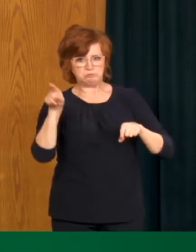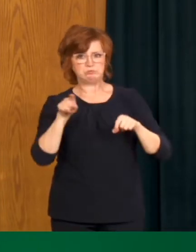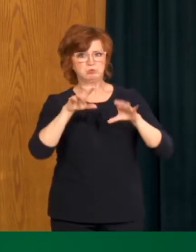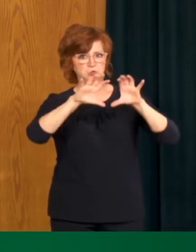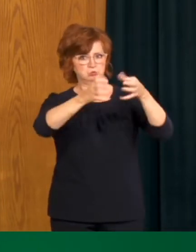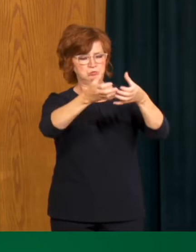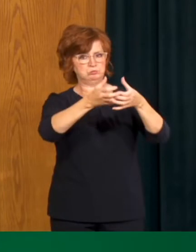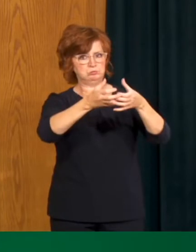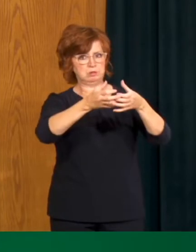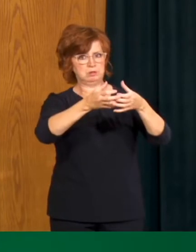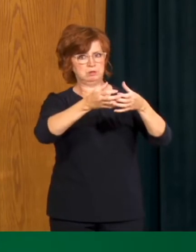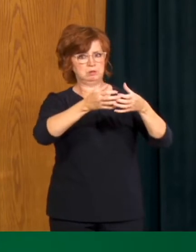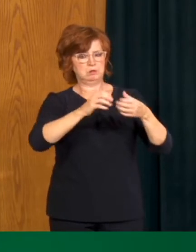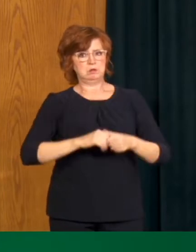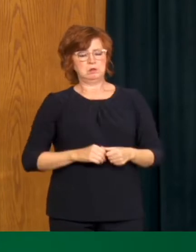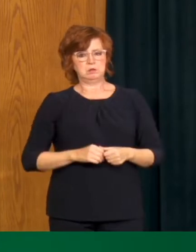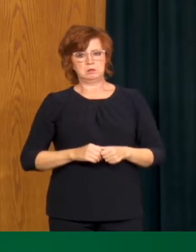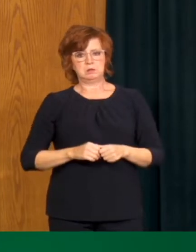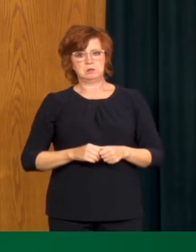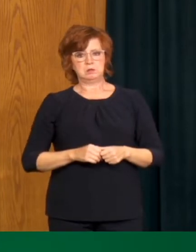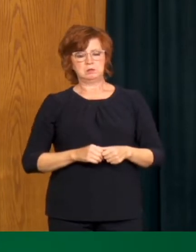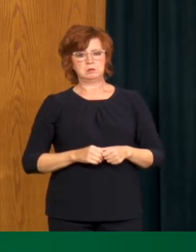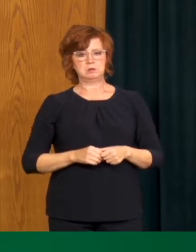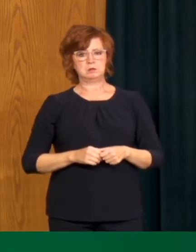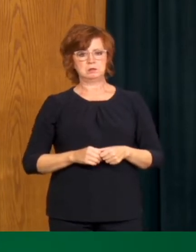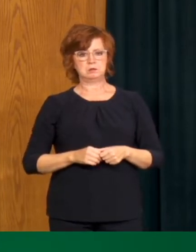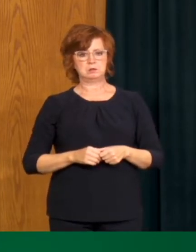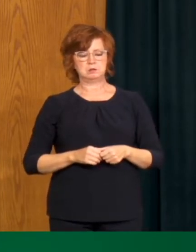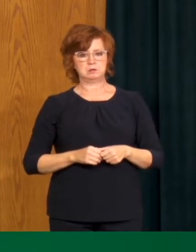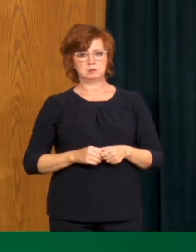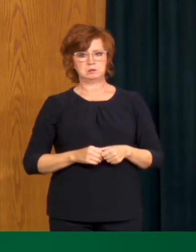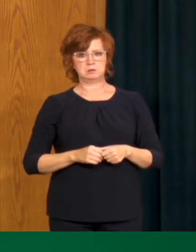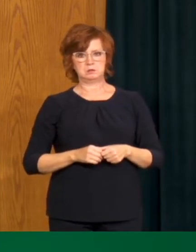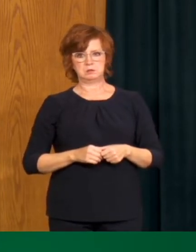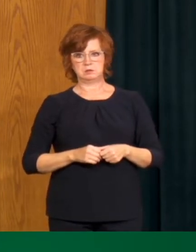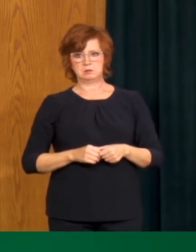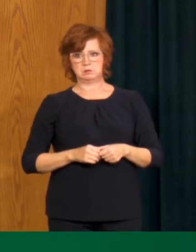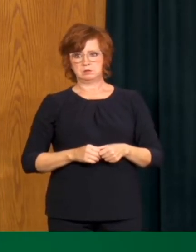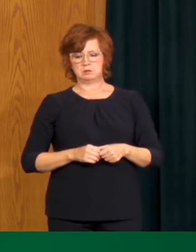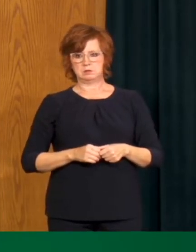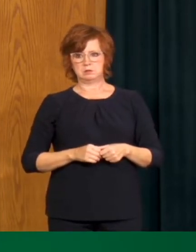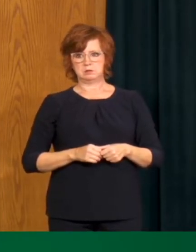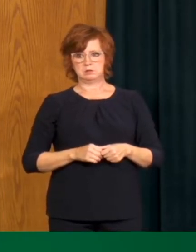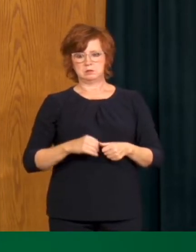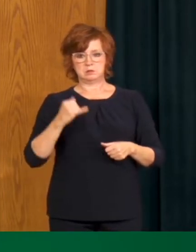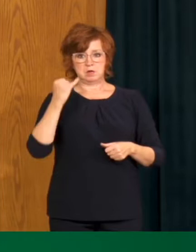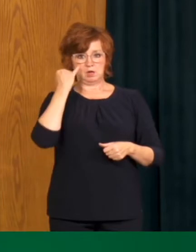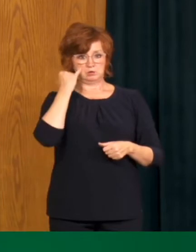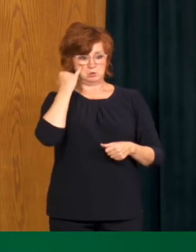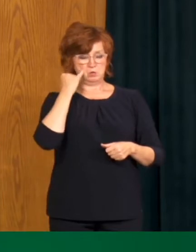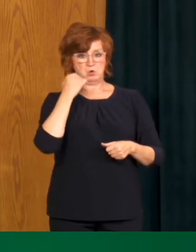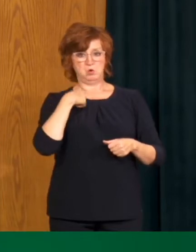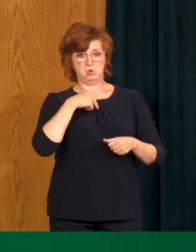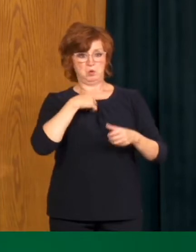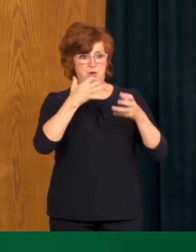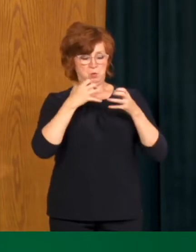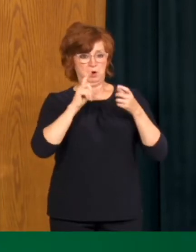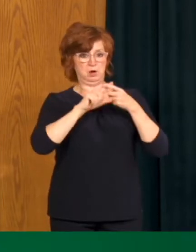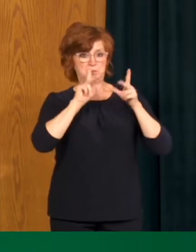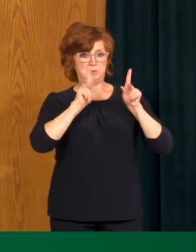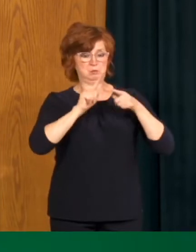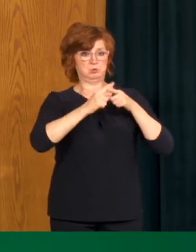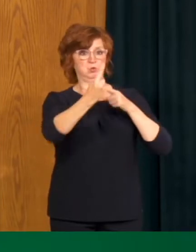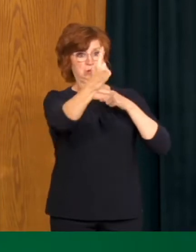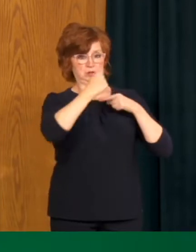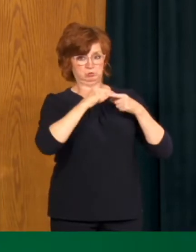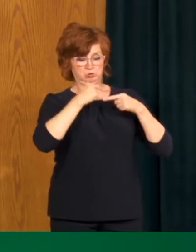those living arrangements. And testing way more people than we would if we were simply relying on walk-up testing is where we see these